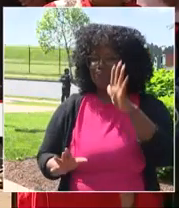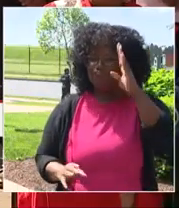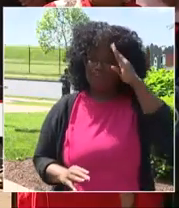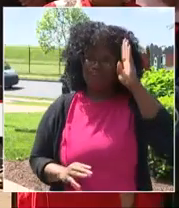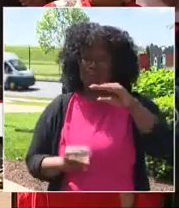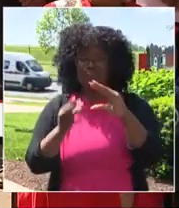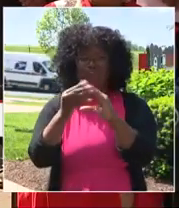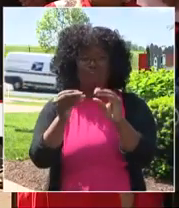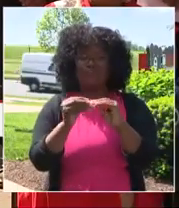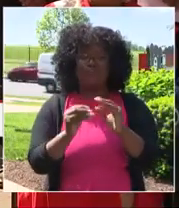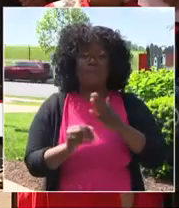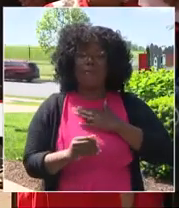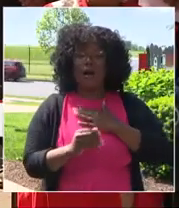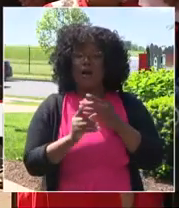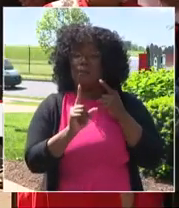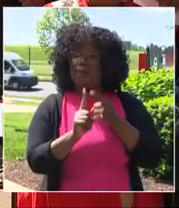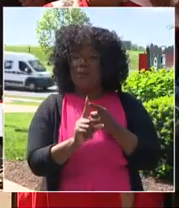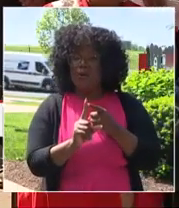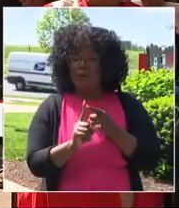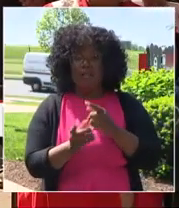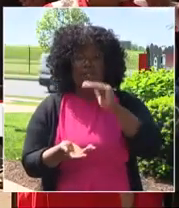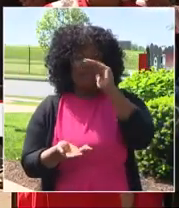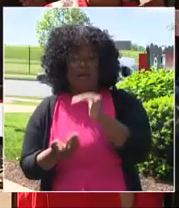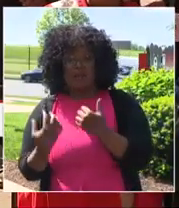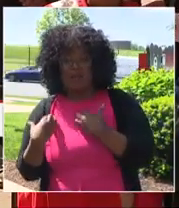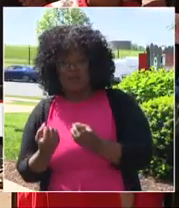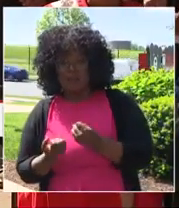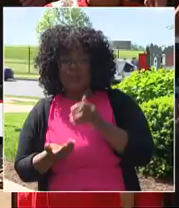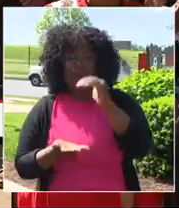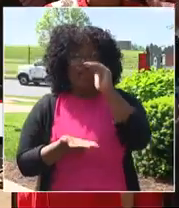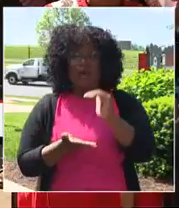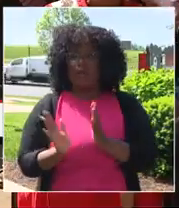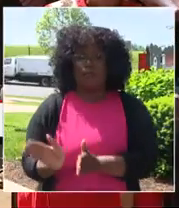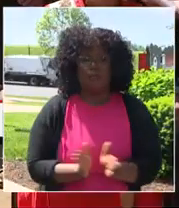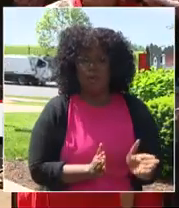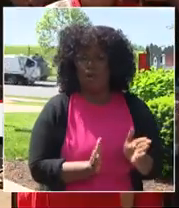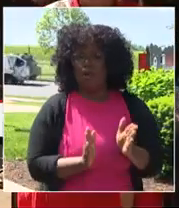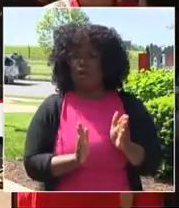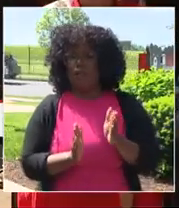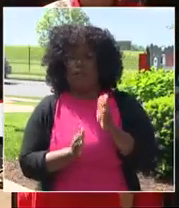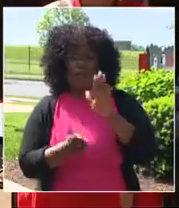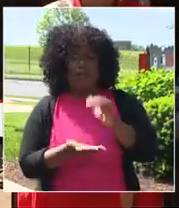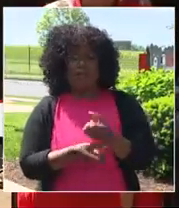less prepared, and less safe. It is wrong, and Congress must reject this proposal.